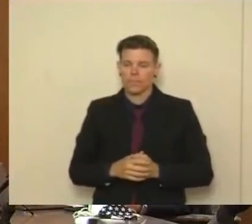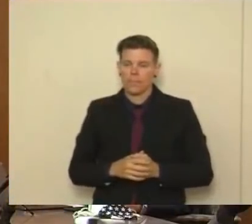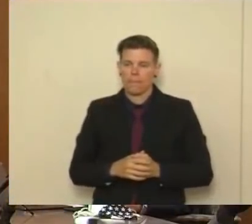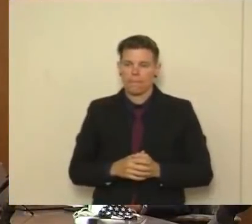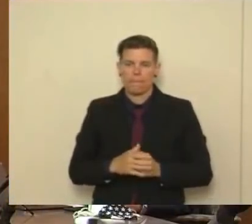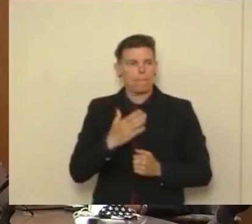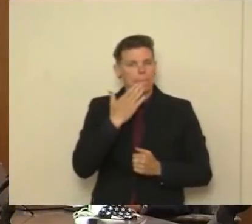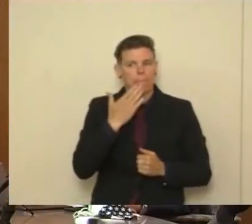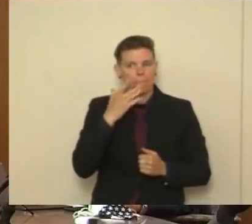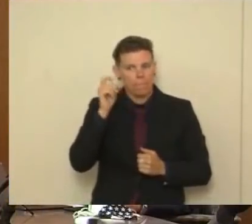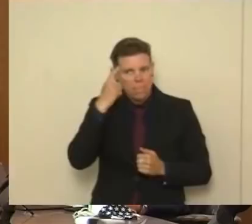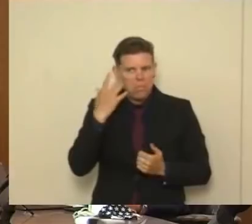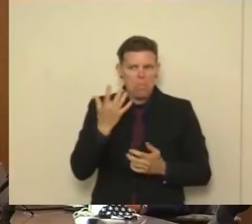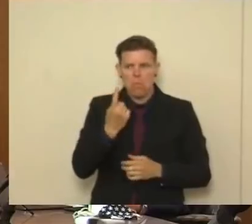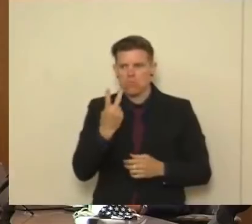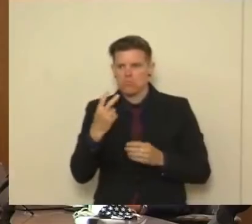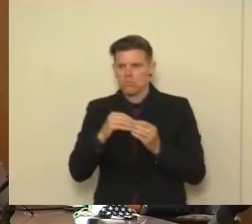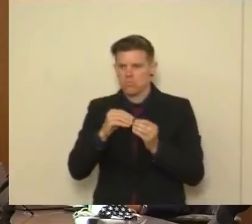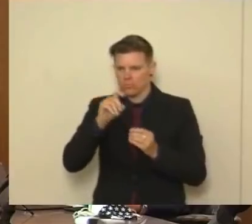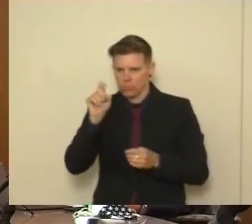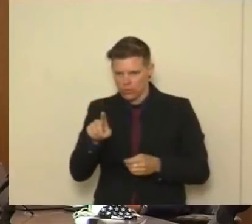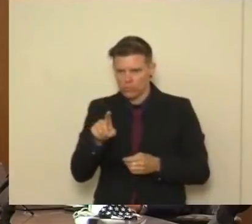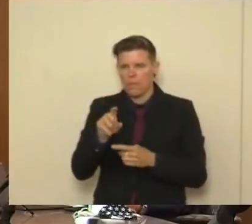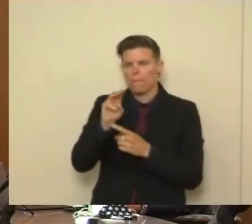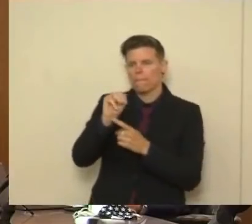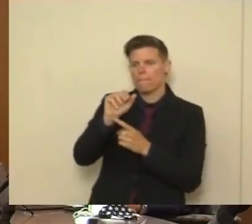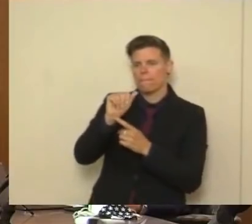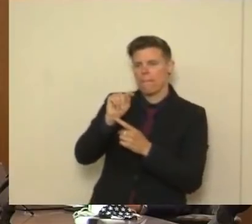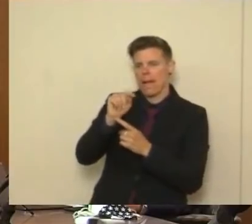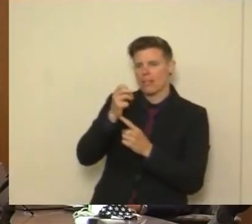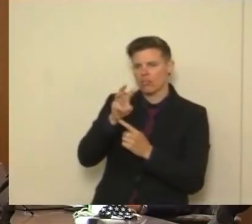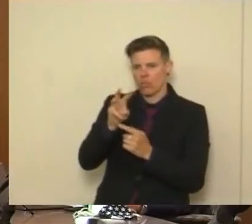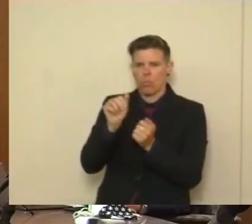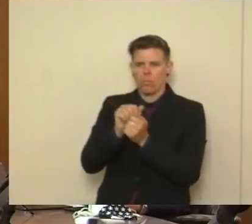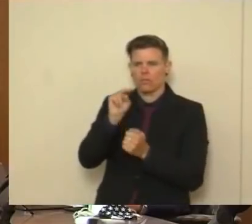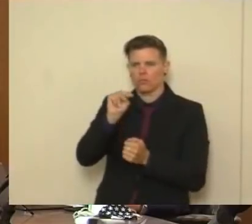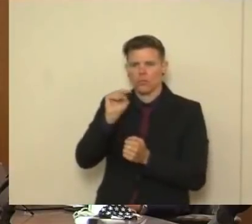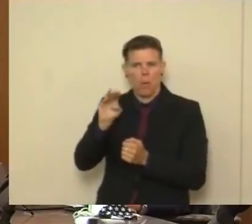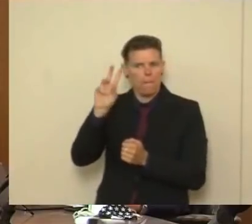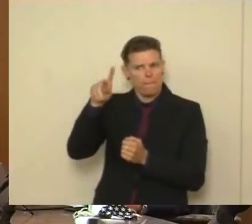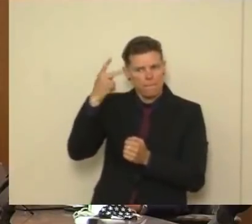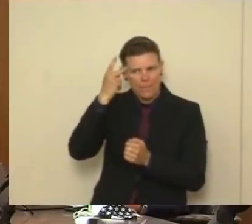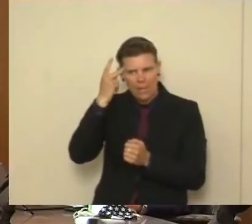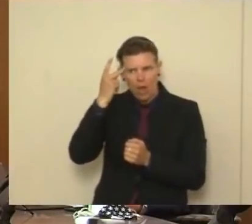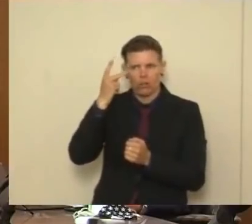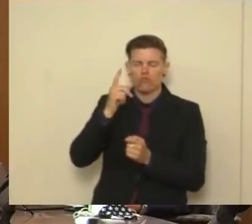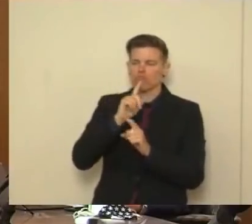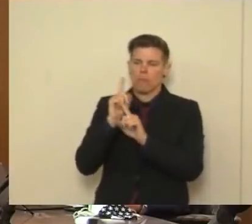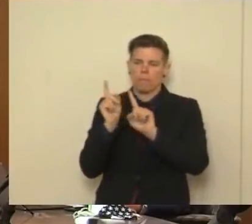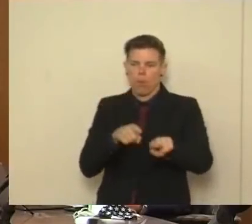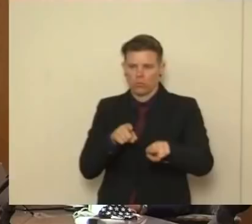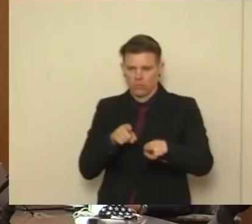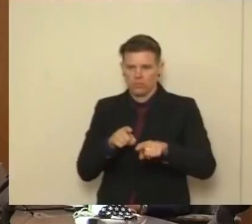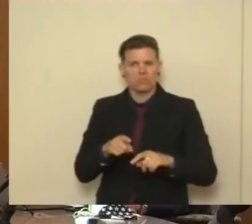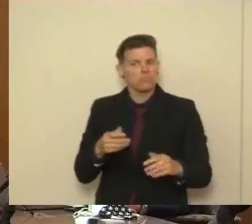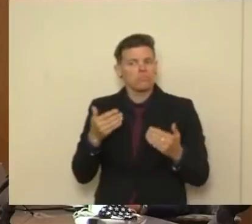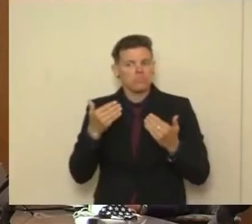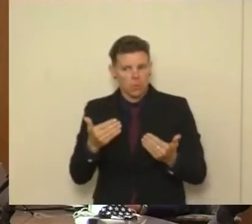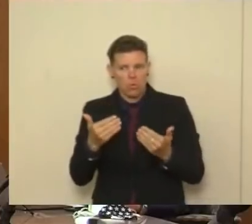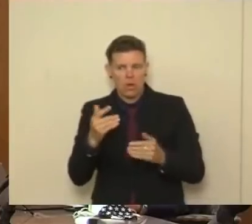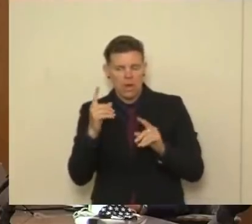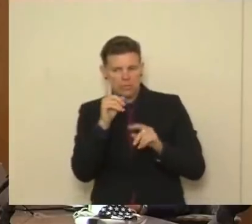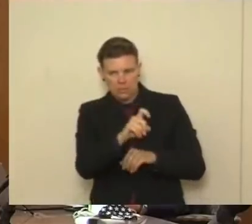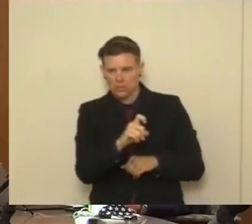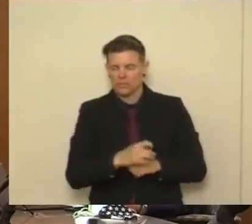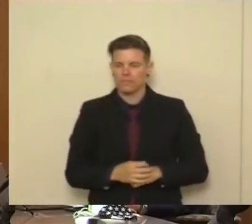Next, I'm going to go to Matthew Reichbach with New Mexico Political Report. Matthew, you are unmuted. Go ahead and ask your question. Hi, Governor